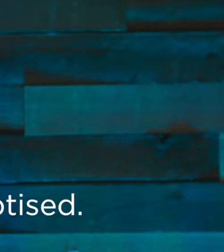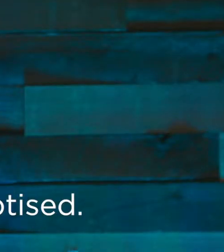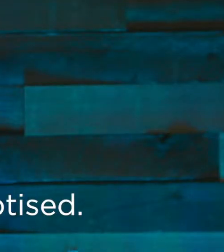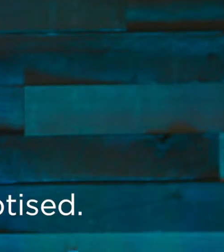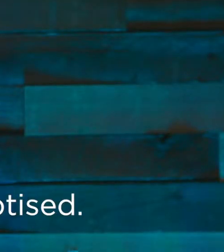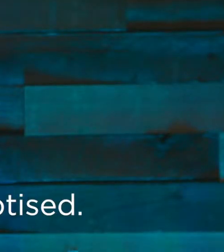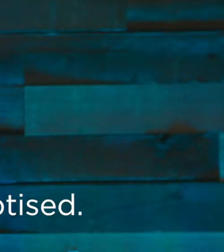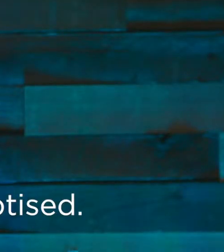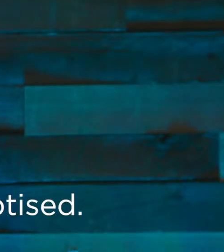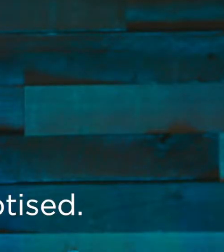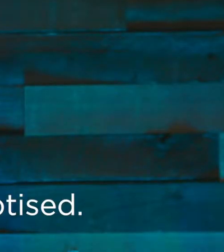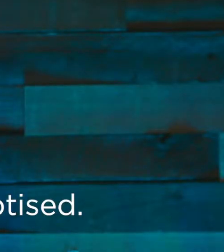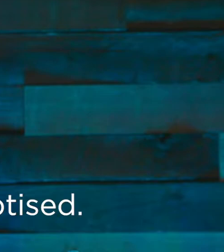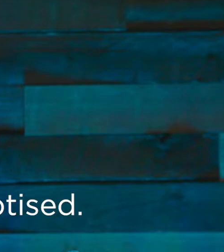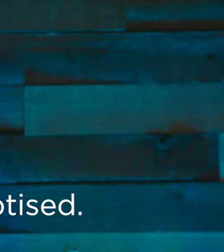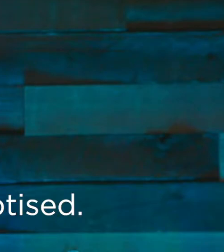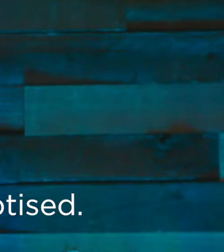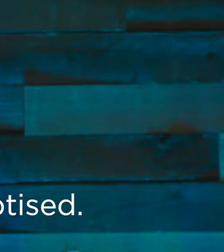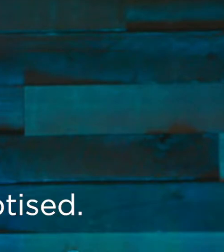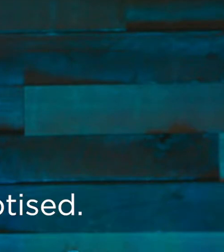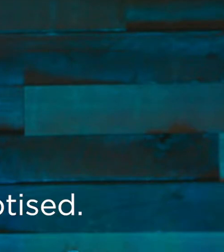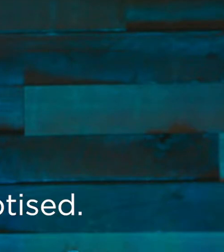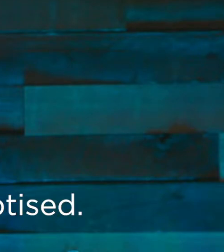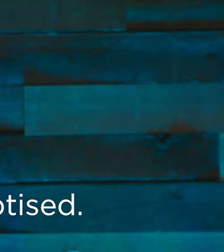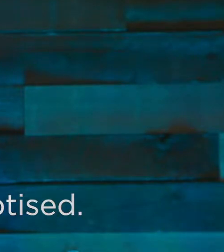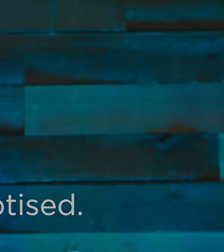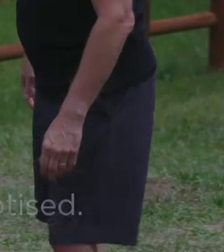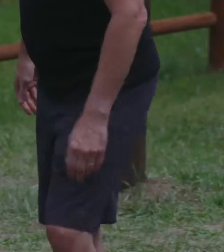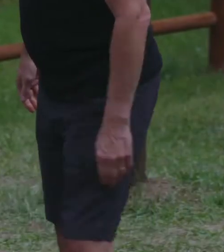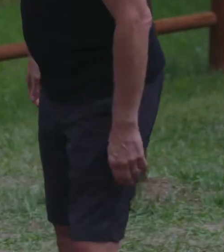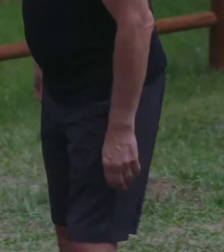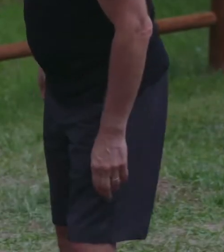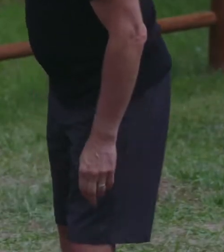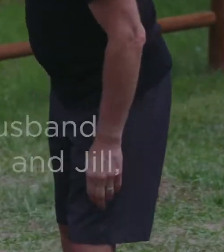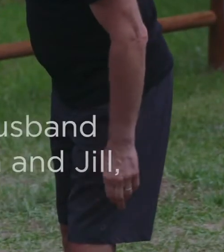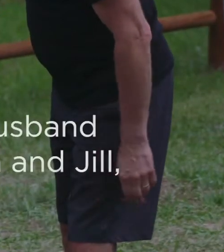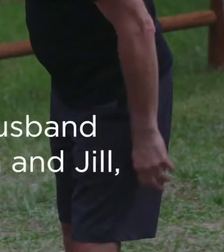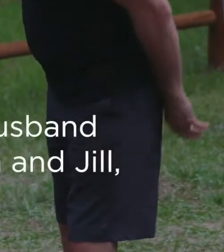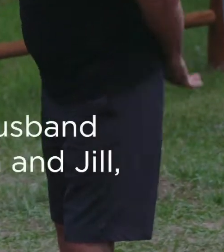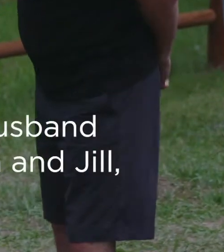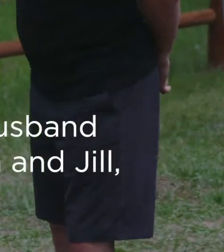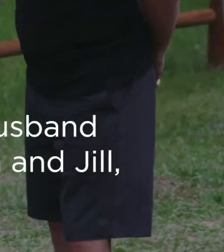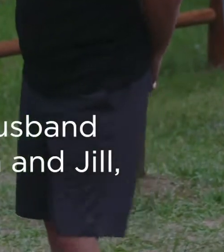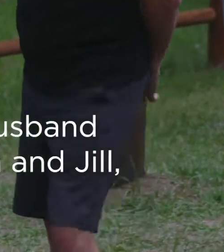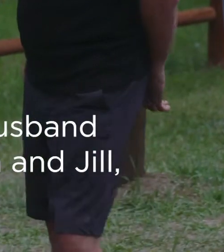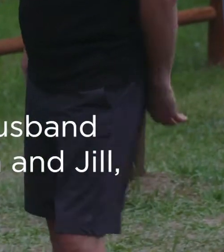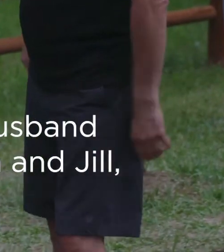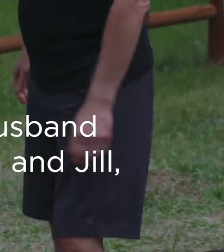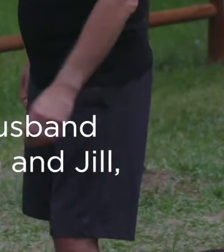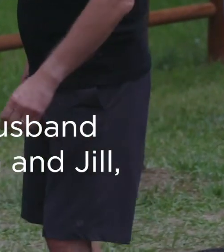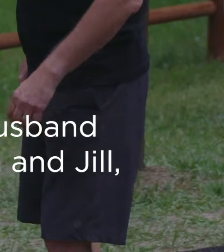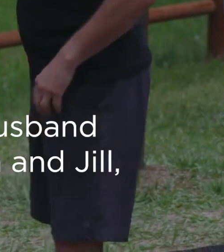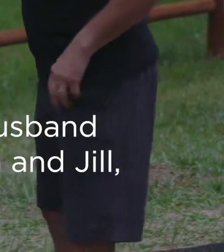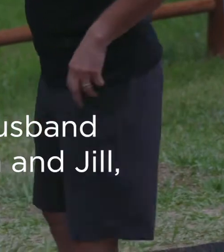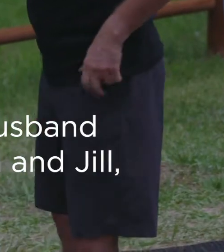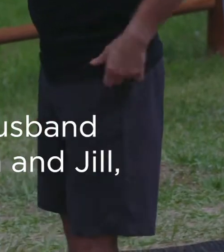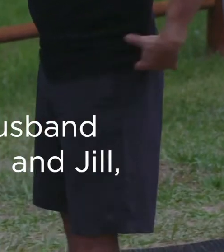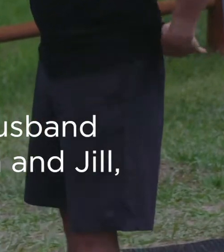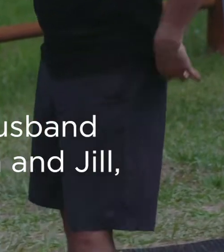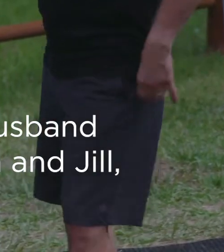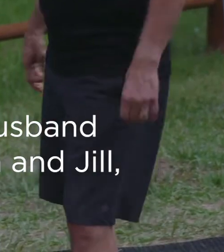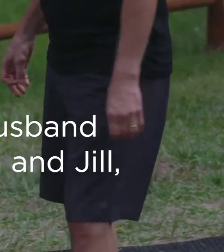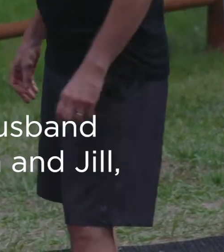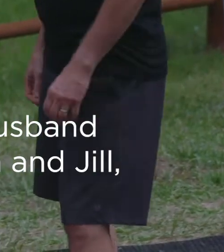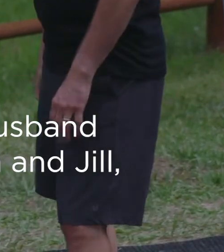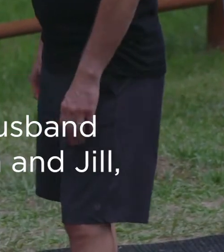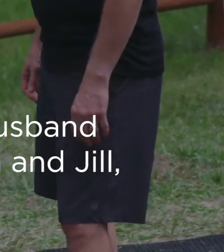and that's why I want to be baptized. And well, 2 weeks ago, I was with my husband and